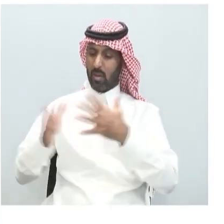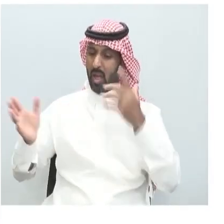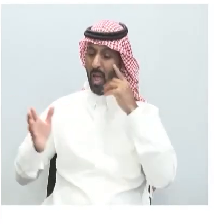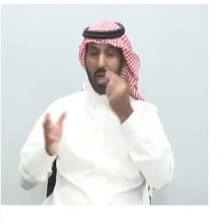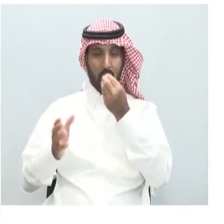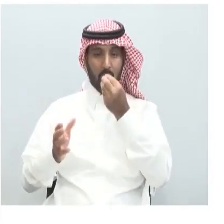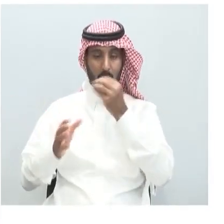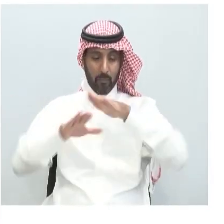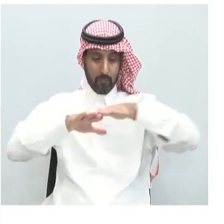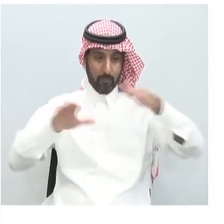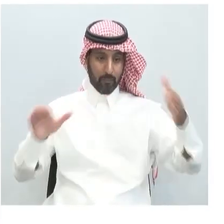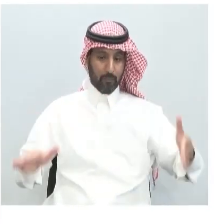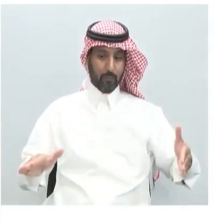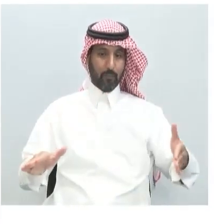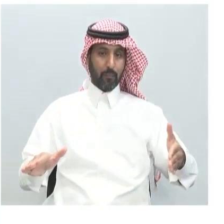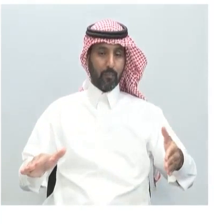dining room. So,